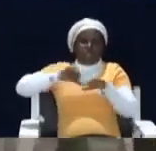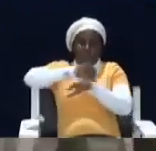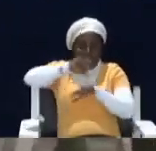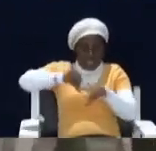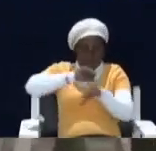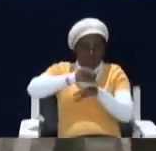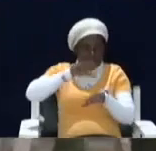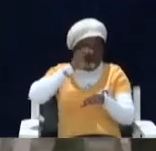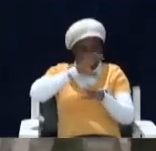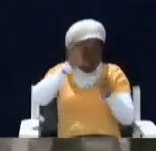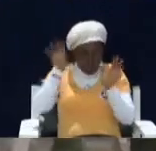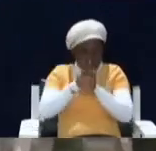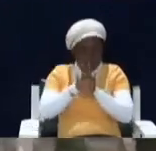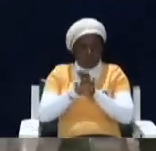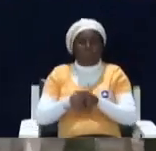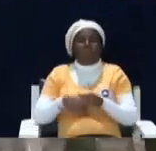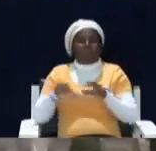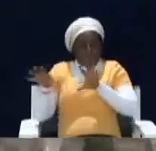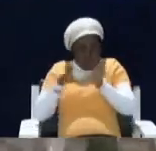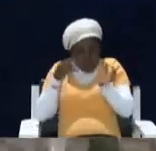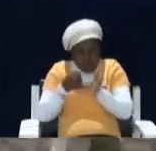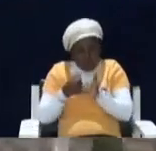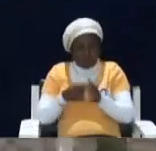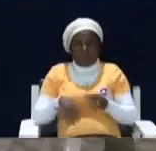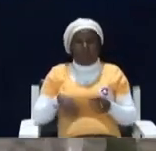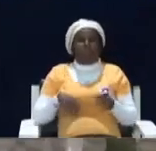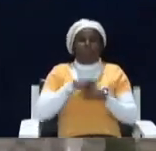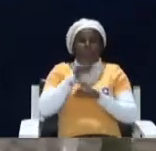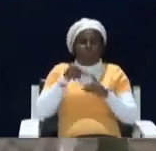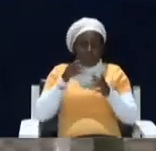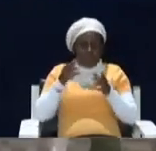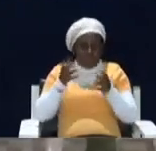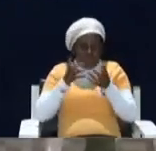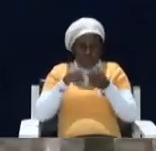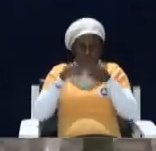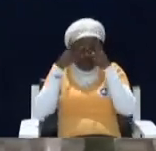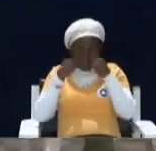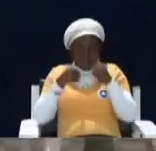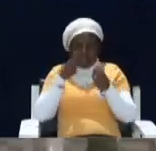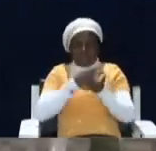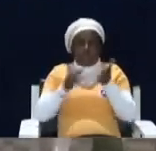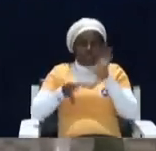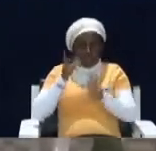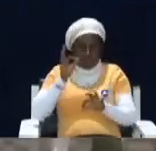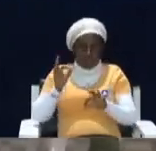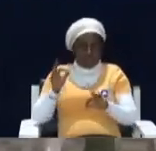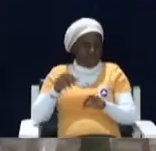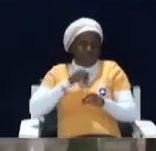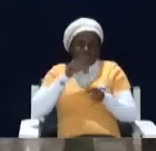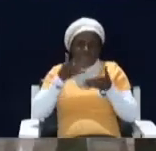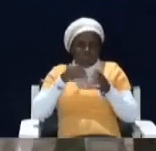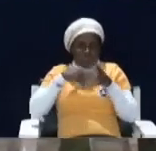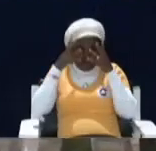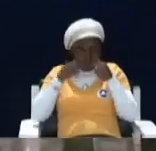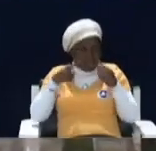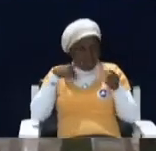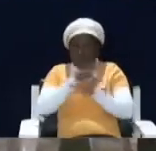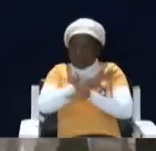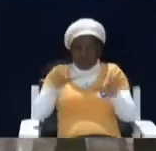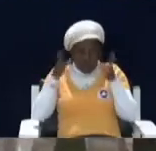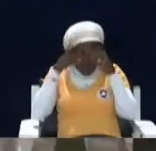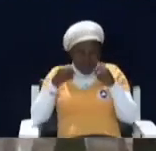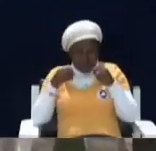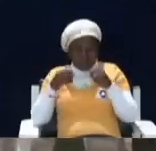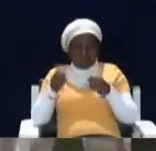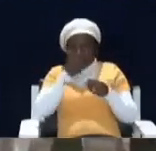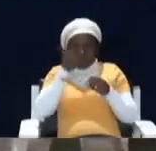picture, anointed his picture. When I was about to sleep, the Spirit of God will not allow me rest. He said, don't sleep, because